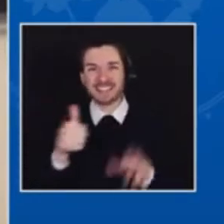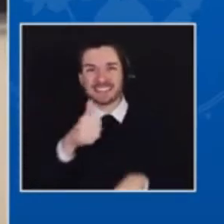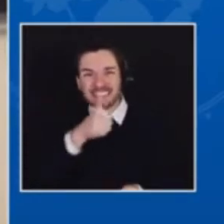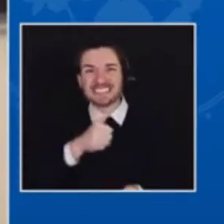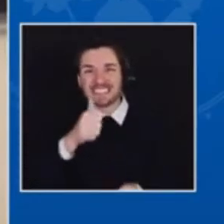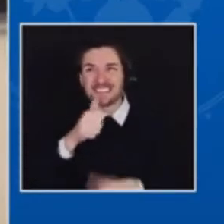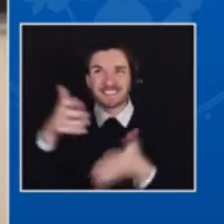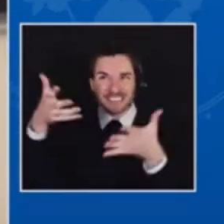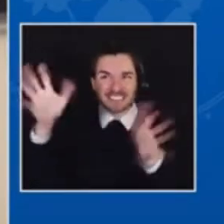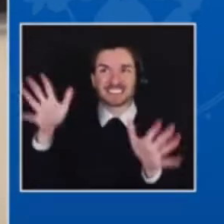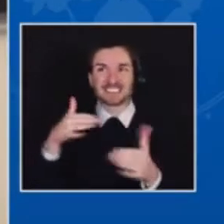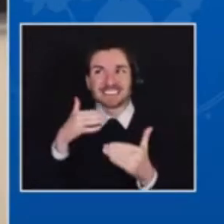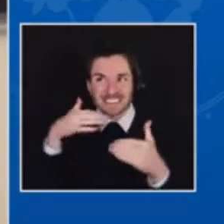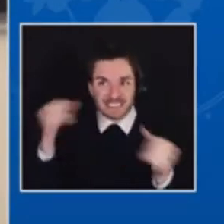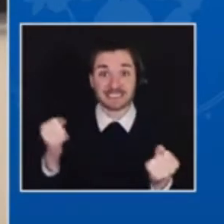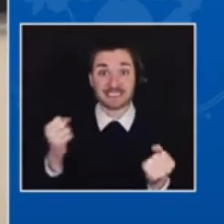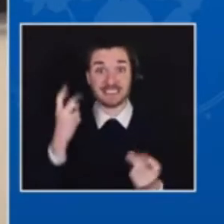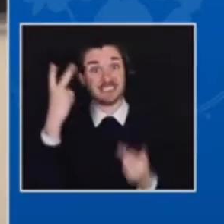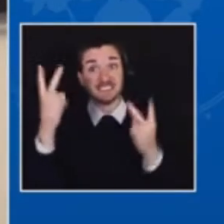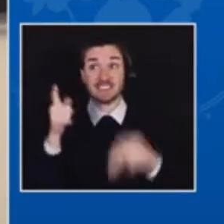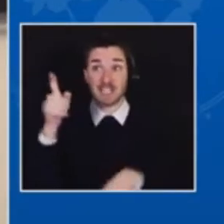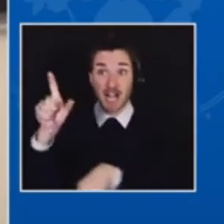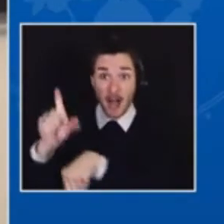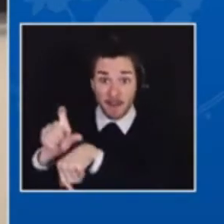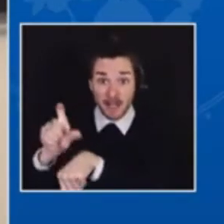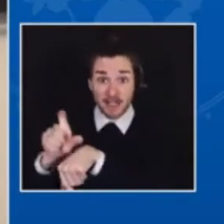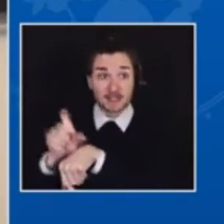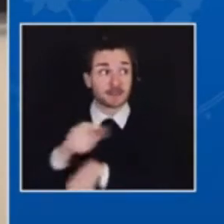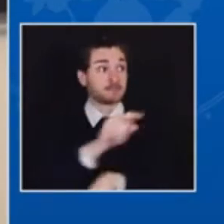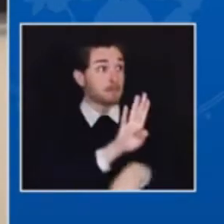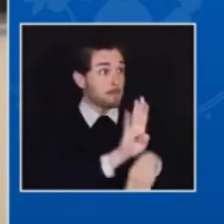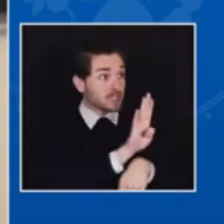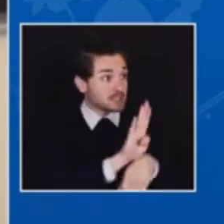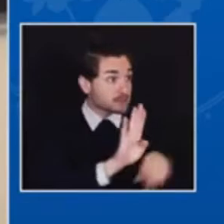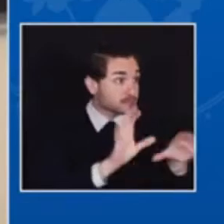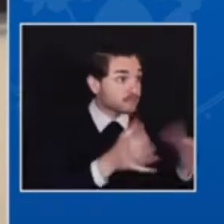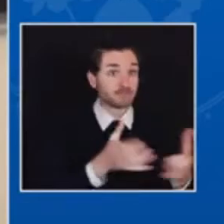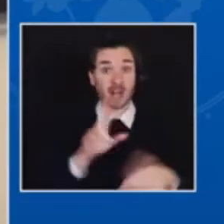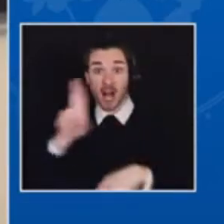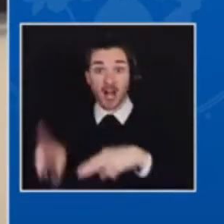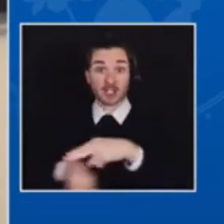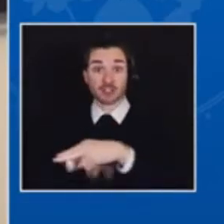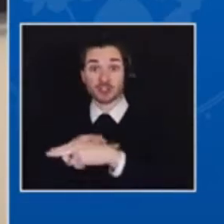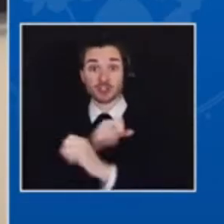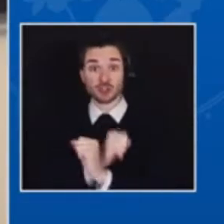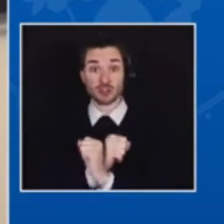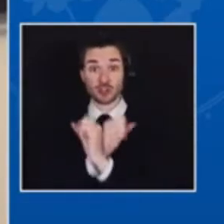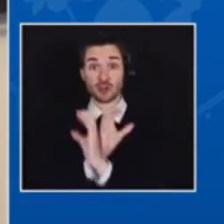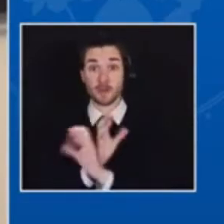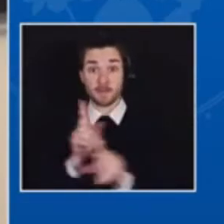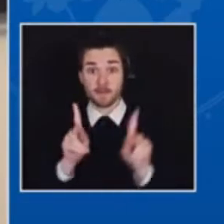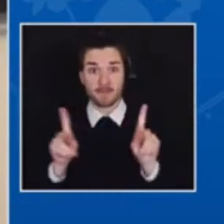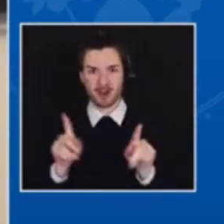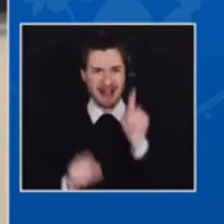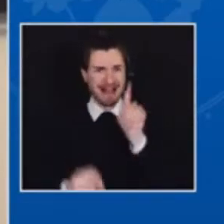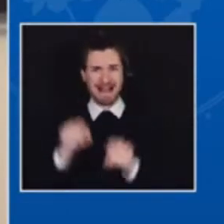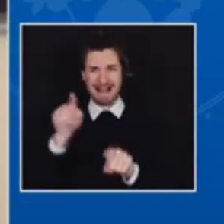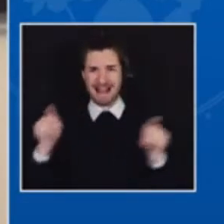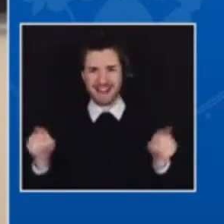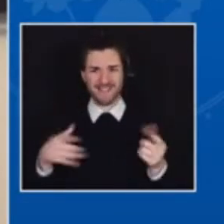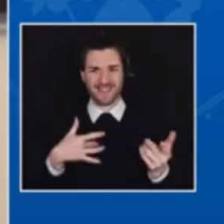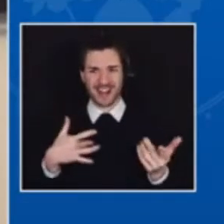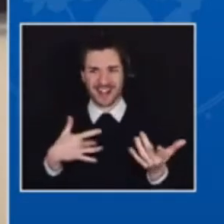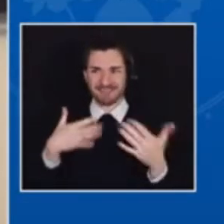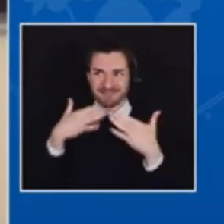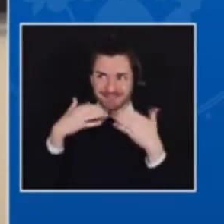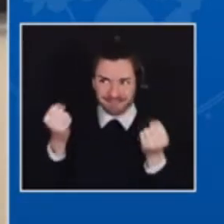that's happening with Business Leaders that's happening with National Security officials because uh a smooth transition uh and uh